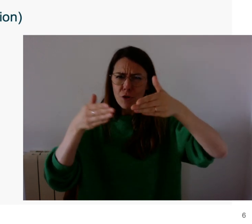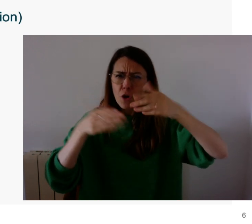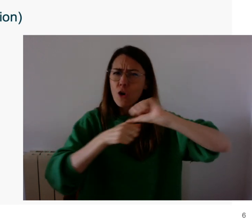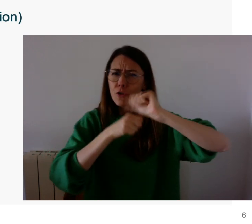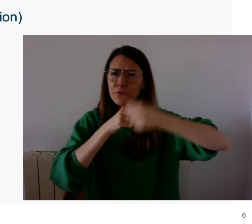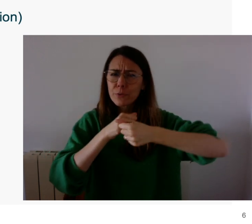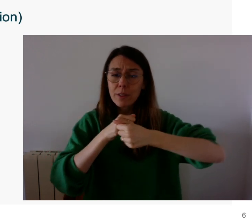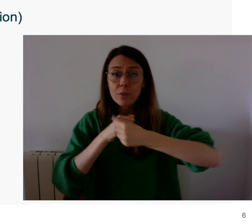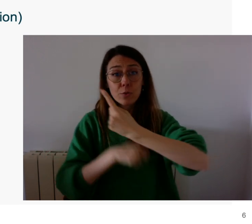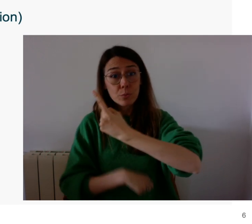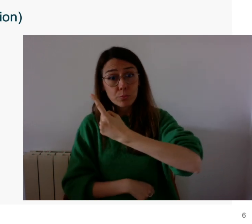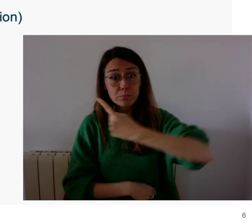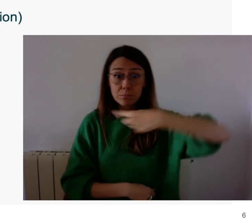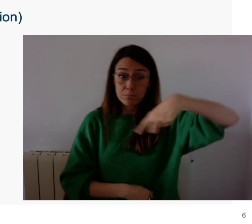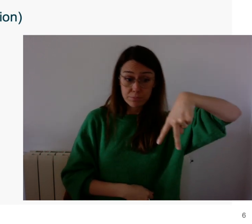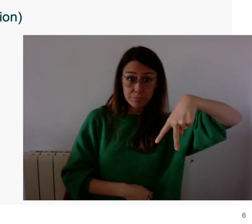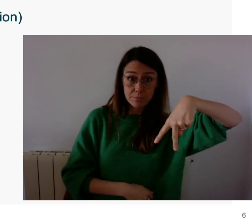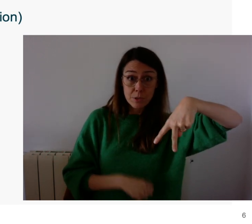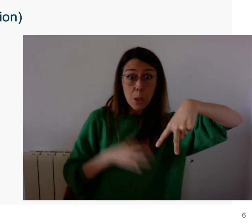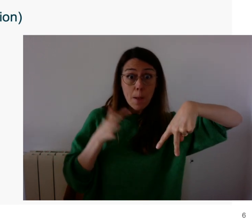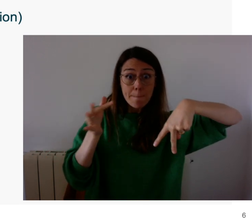handshape, including